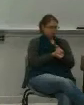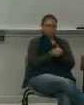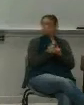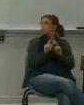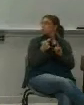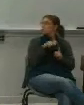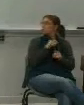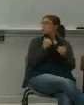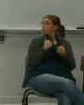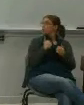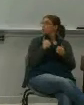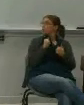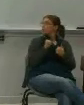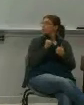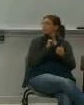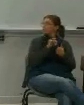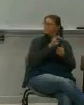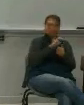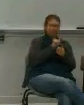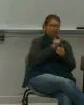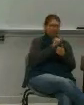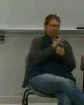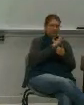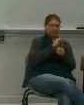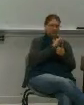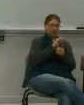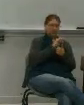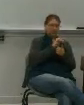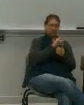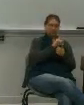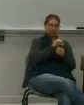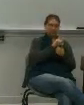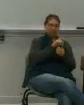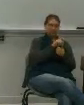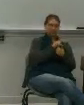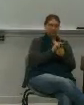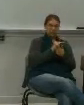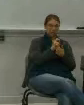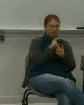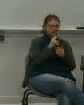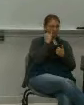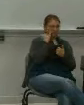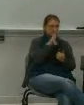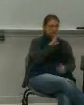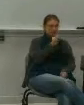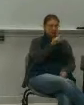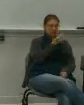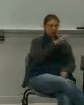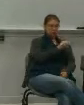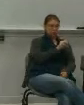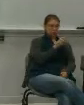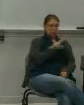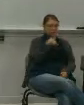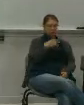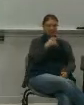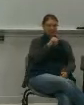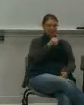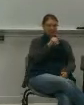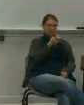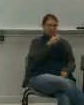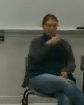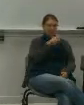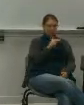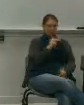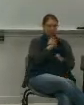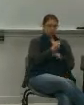So we have this assimilation, and essentially, even if a bacterium or a phytoplankton uses sulfate, it's